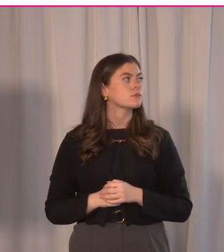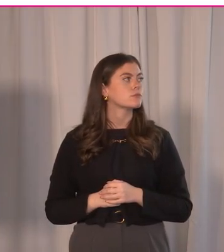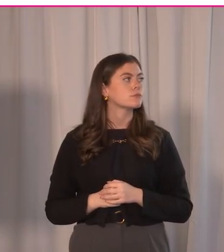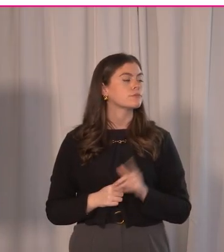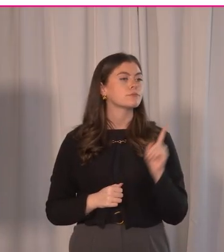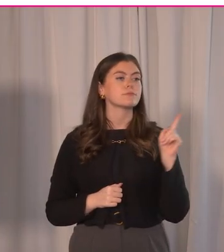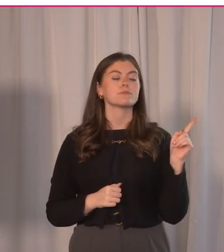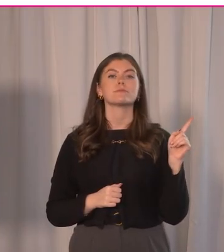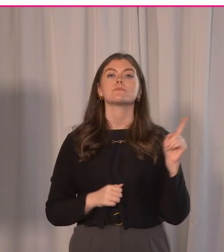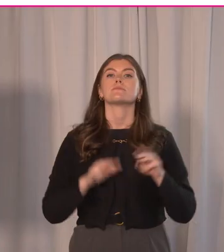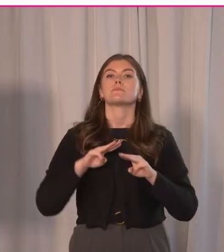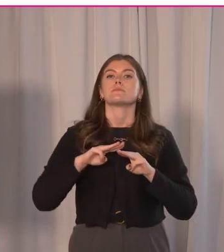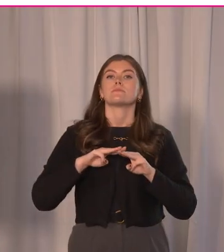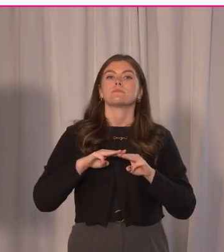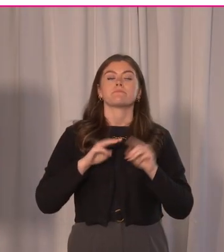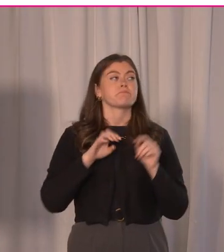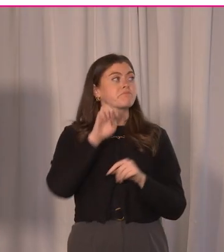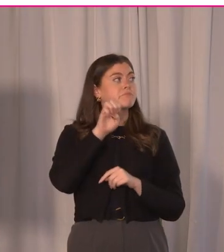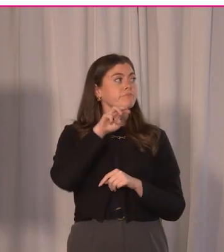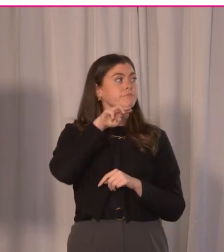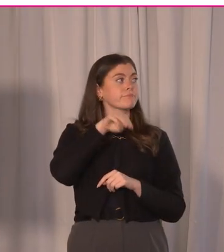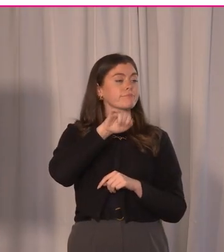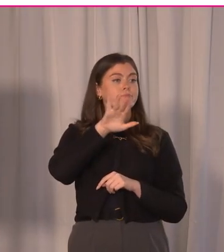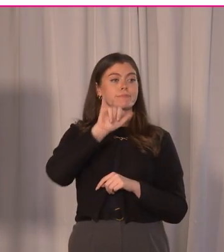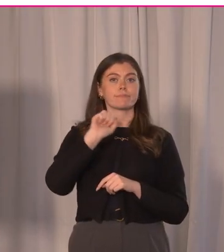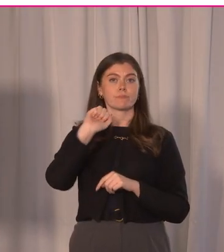So what was pregnancy care like for Emily?